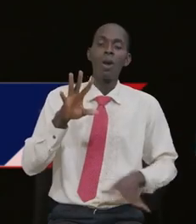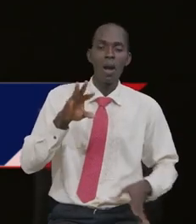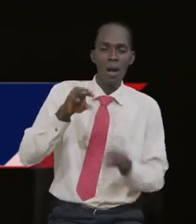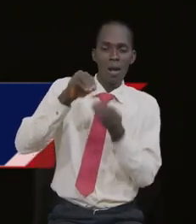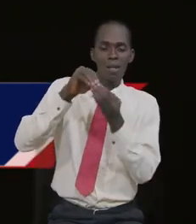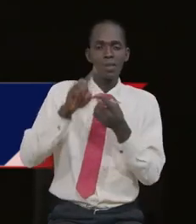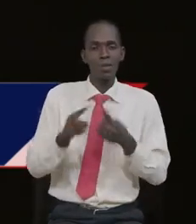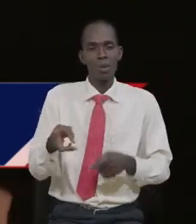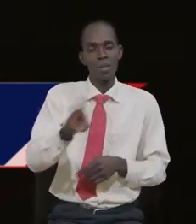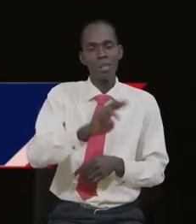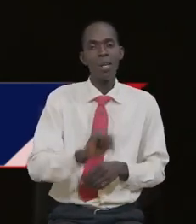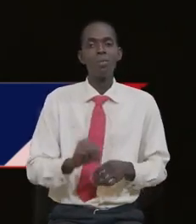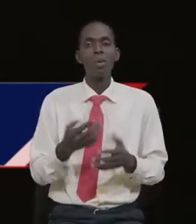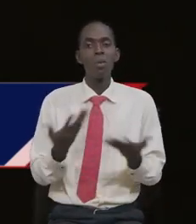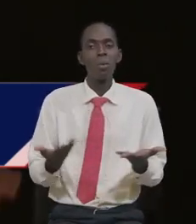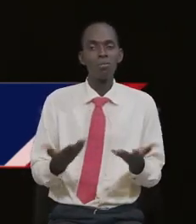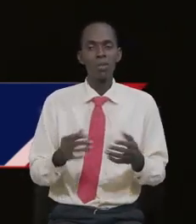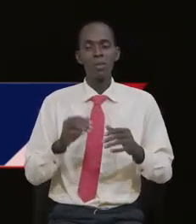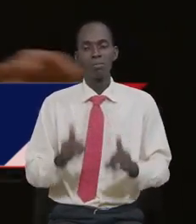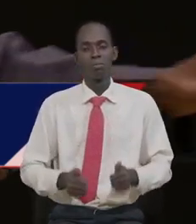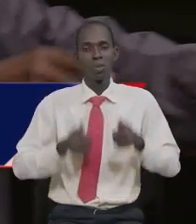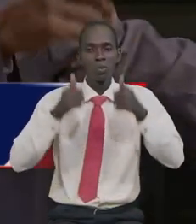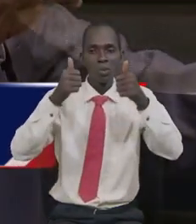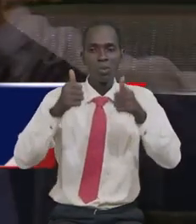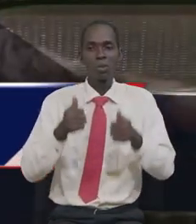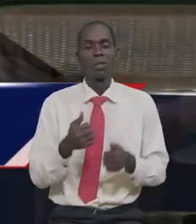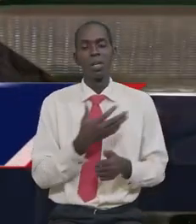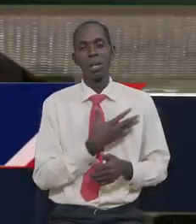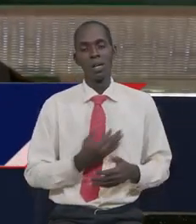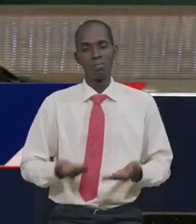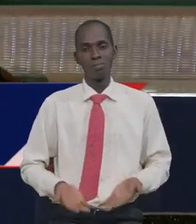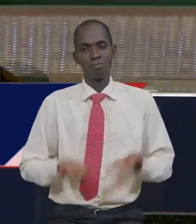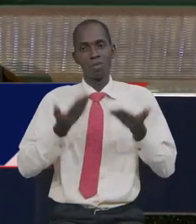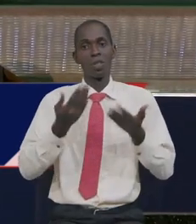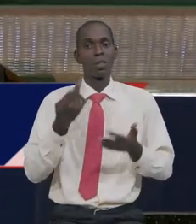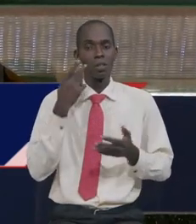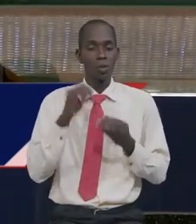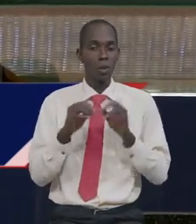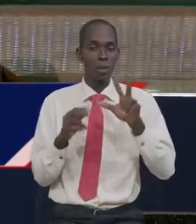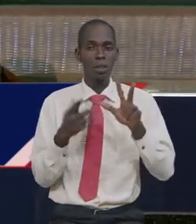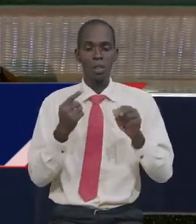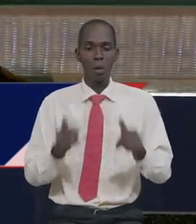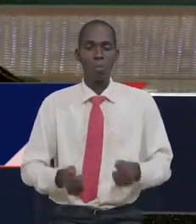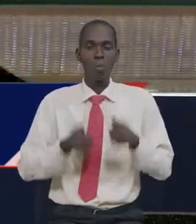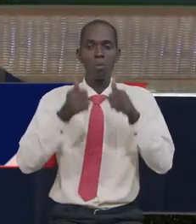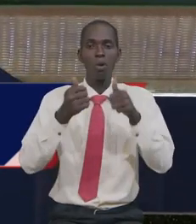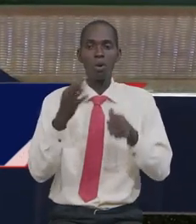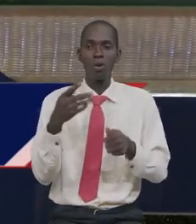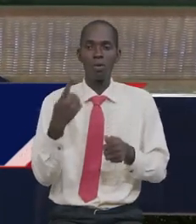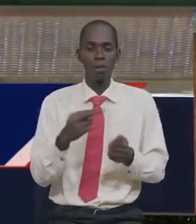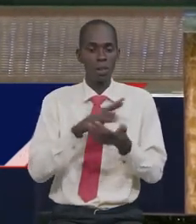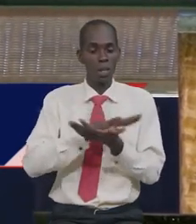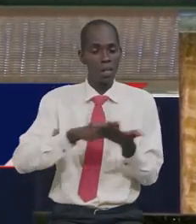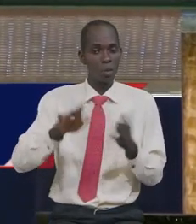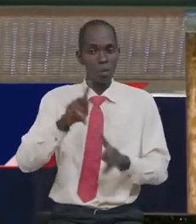they had exaltation, they had lifting up. Number three is the promotion of the righteous for